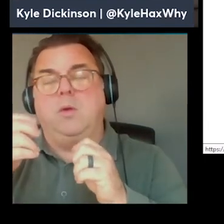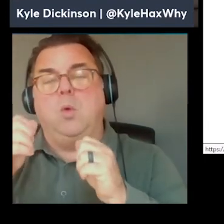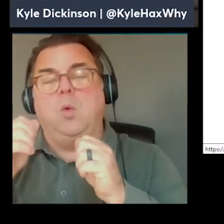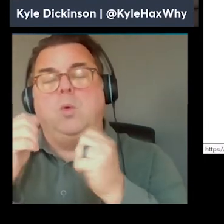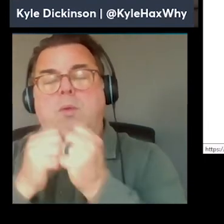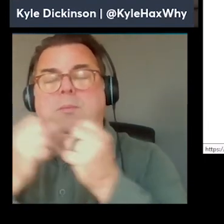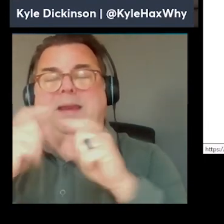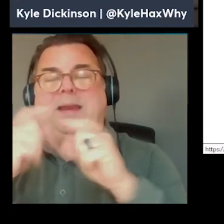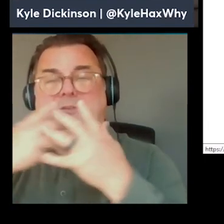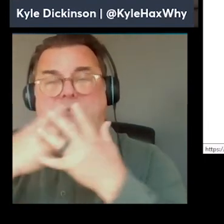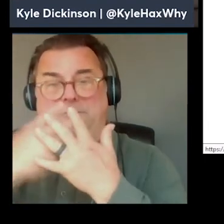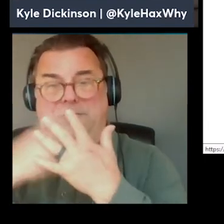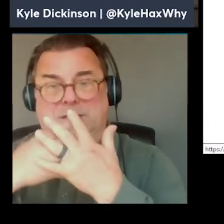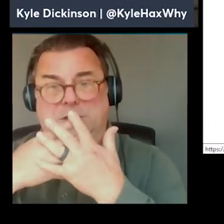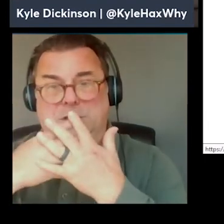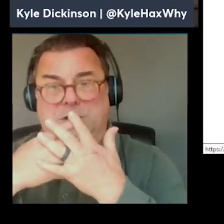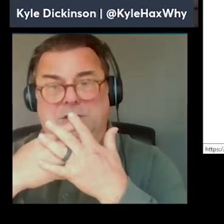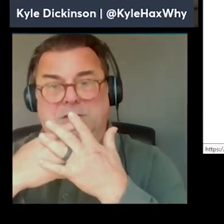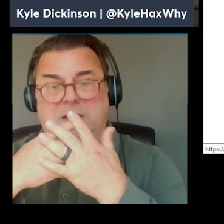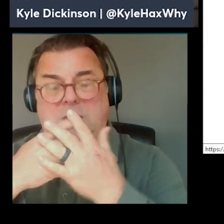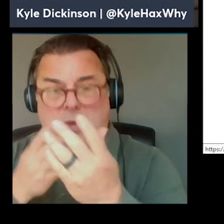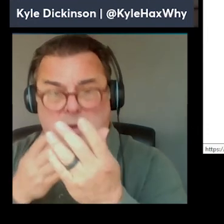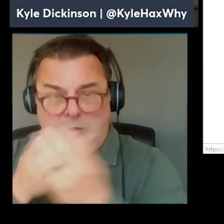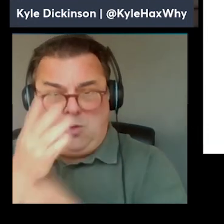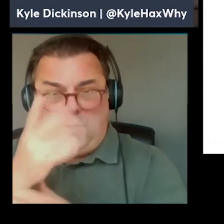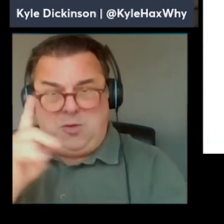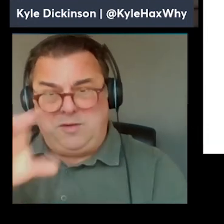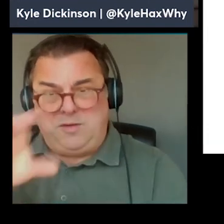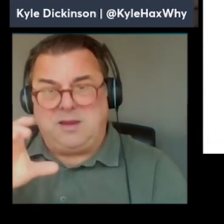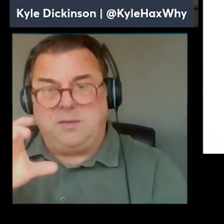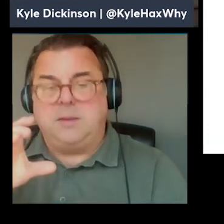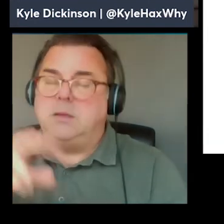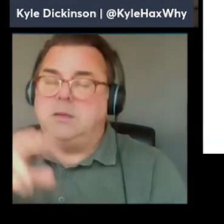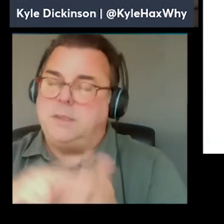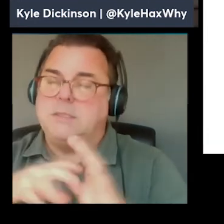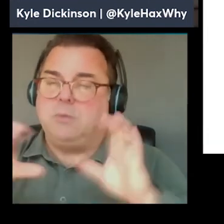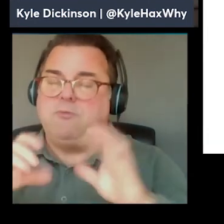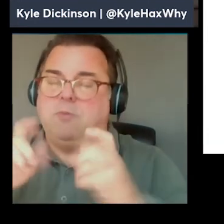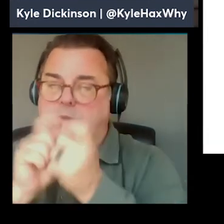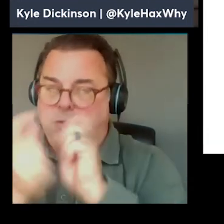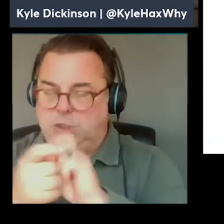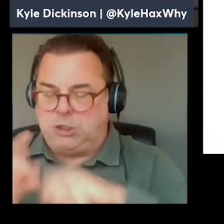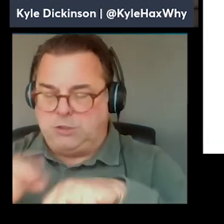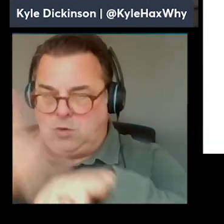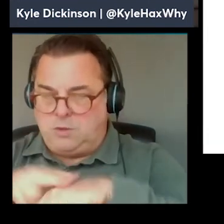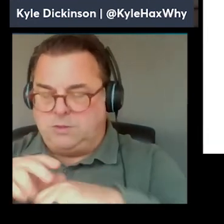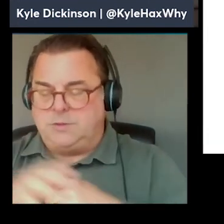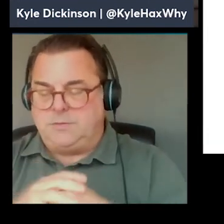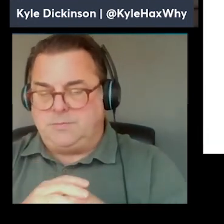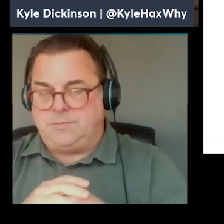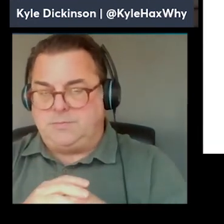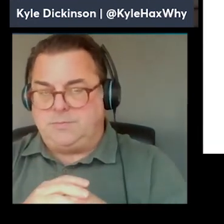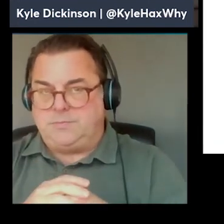cycle through the JSON document, of course, your performance is going to be impacted, right? For example, if